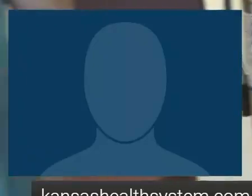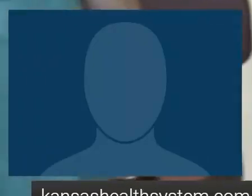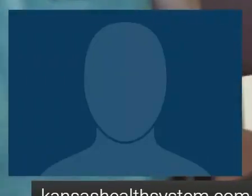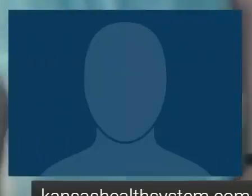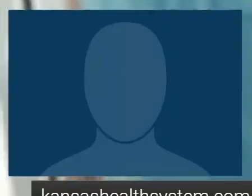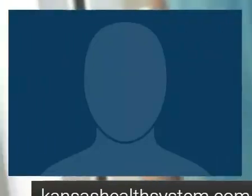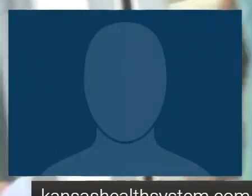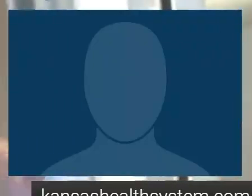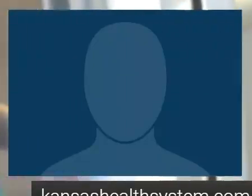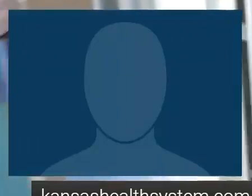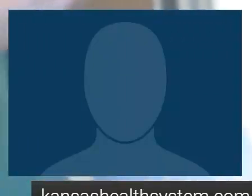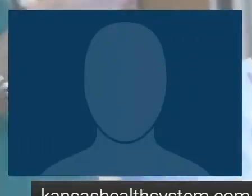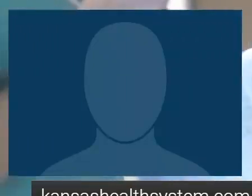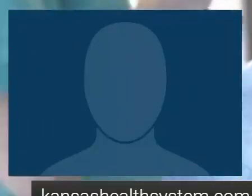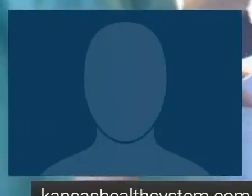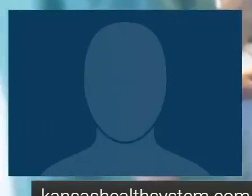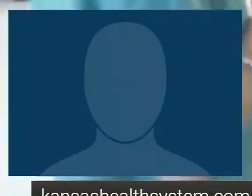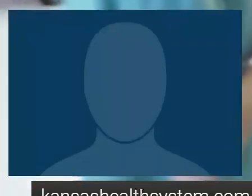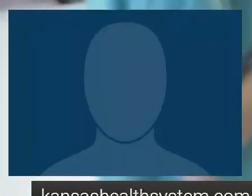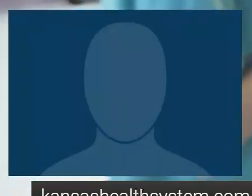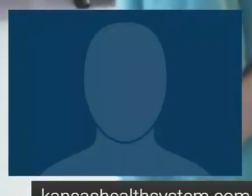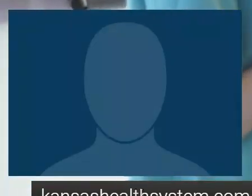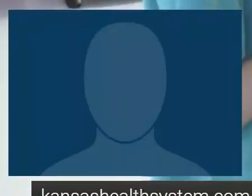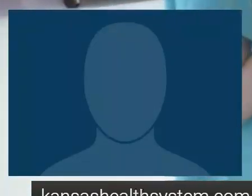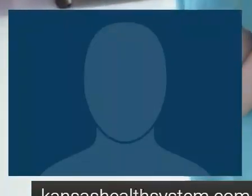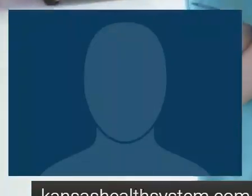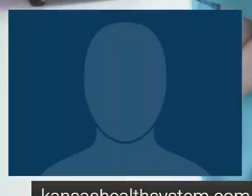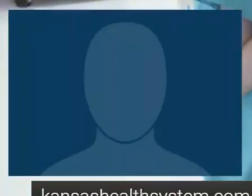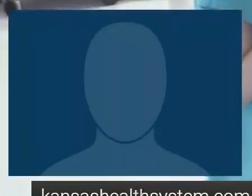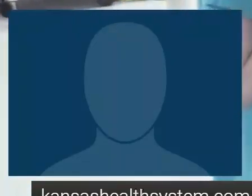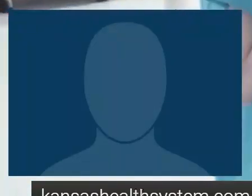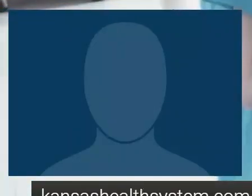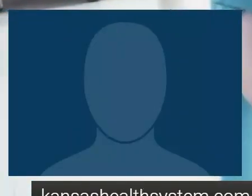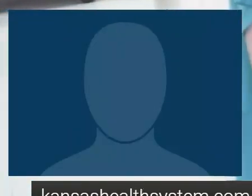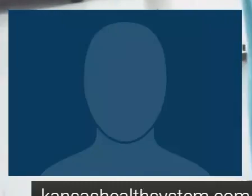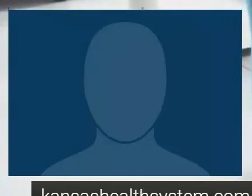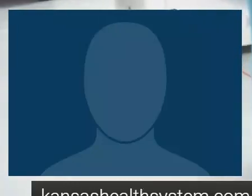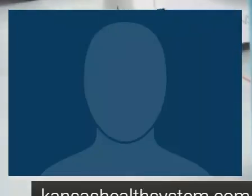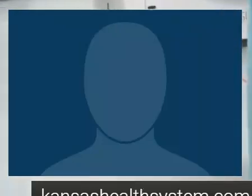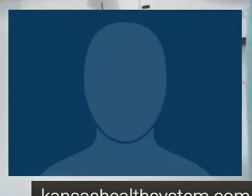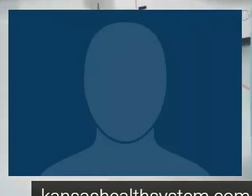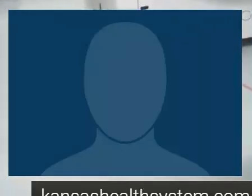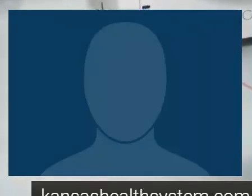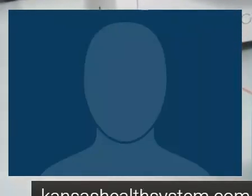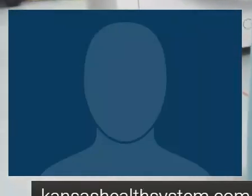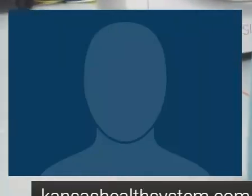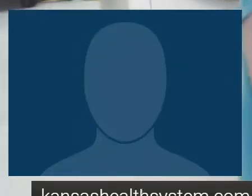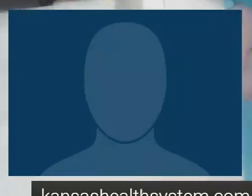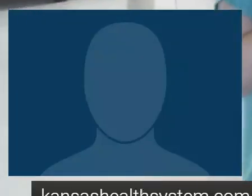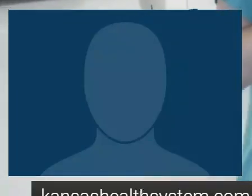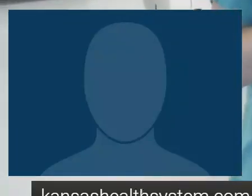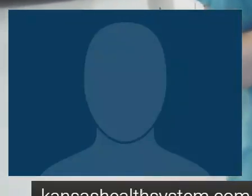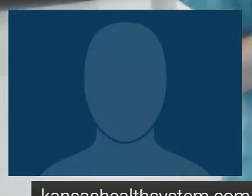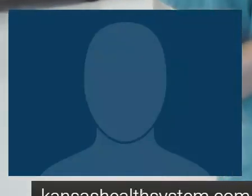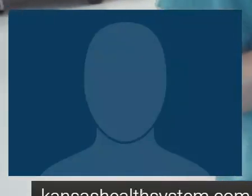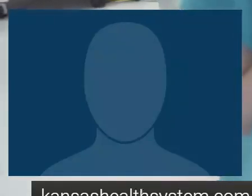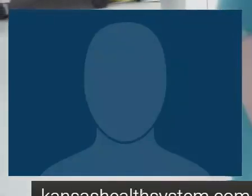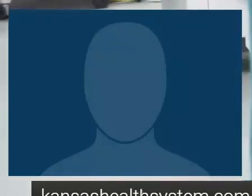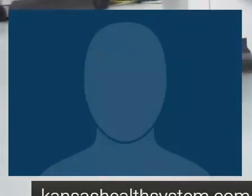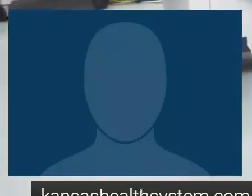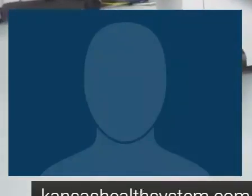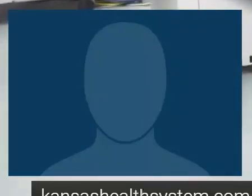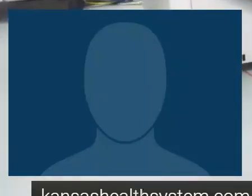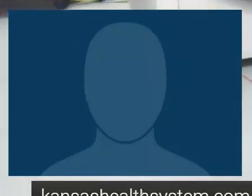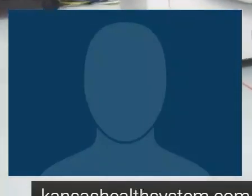for Evelyn to enter through these doors behind me and begin the procedure. Dr. Sharma, we only have you for about 15 minutes, so I want to get to these